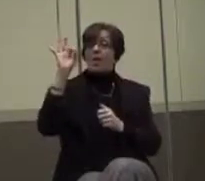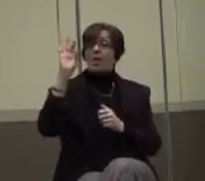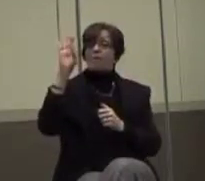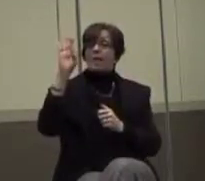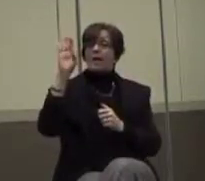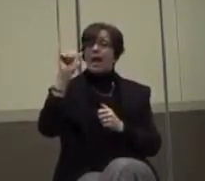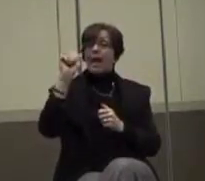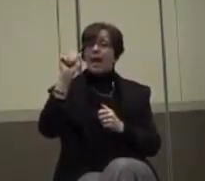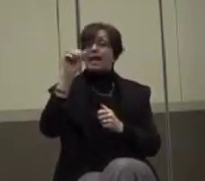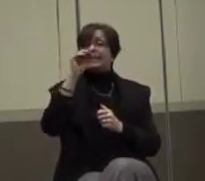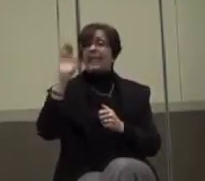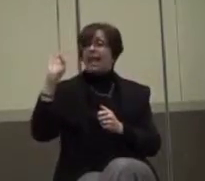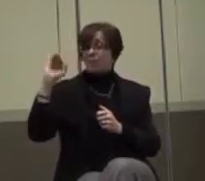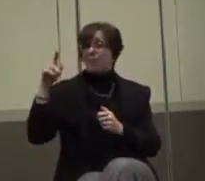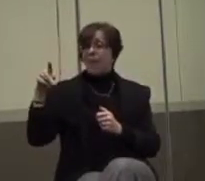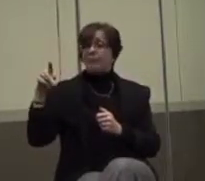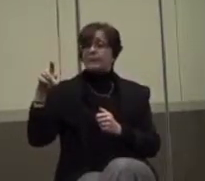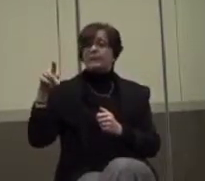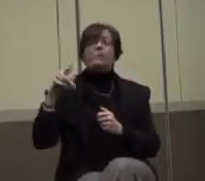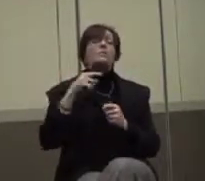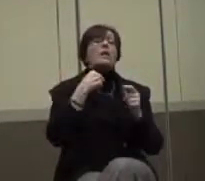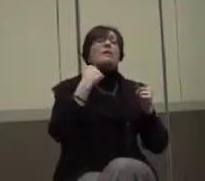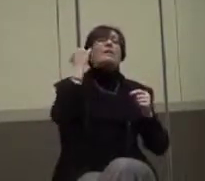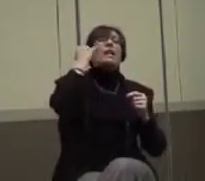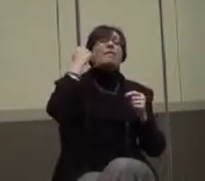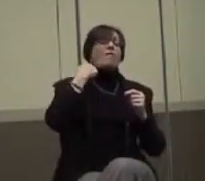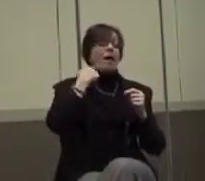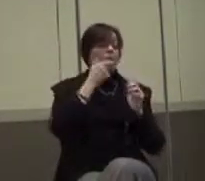I am a parent lawyer and I'm going to go to a due process hearing,